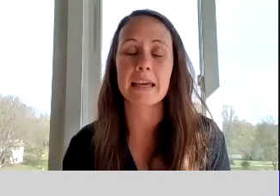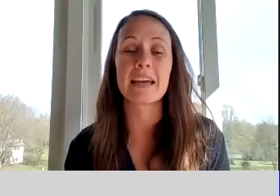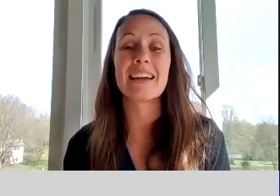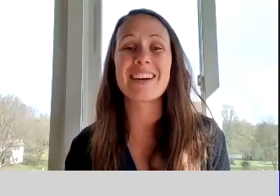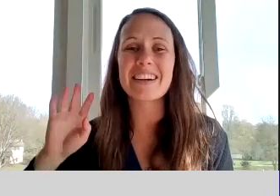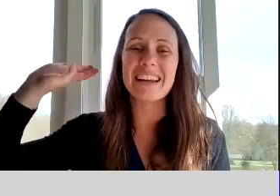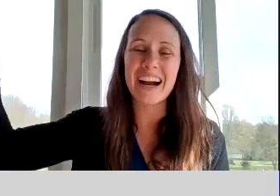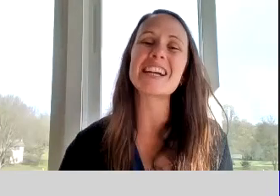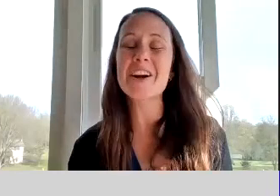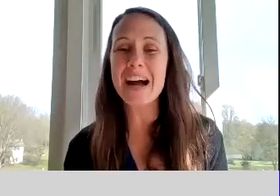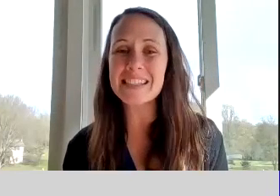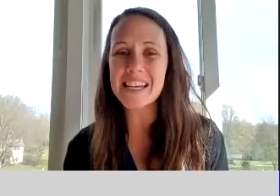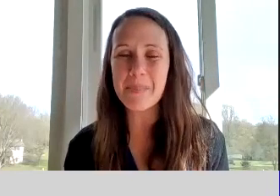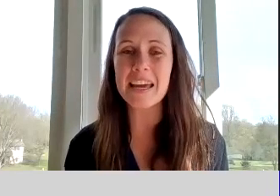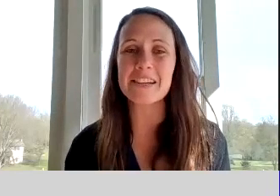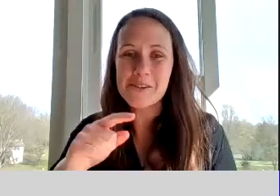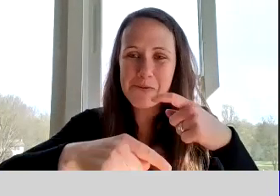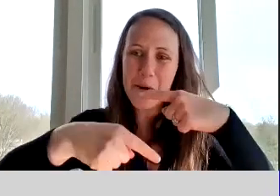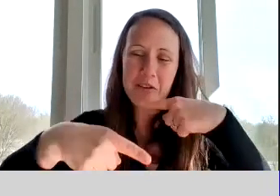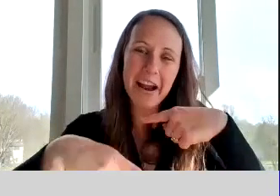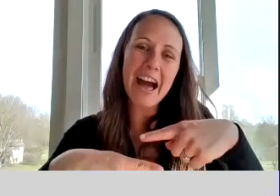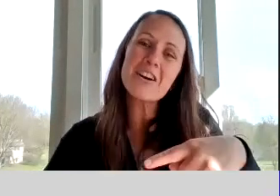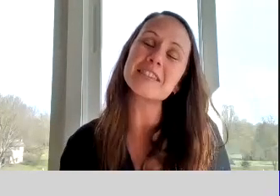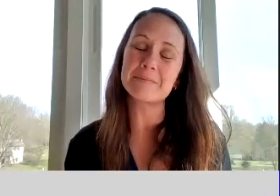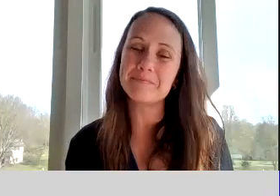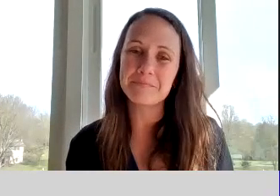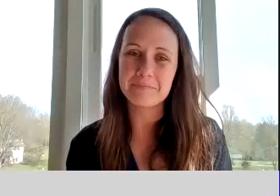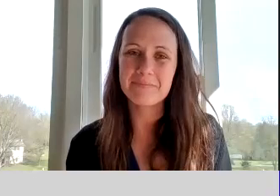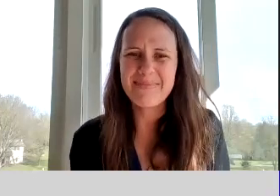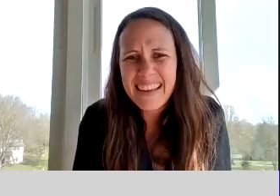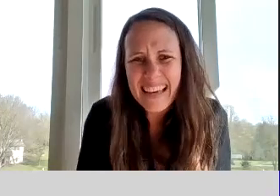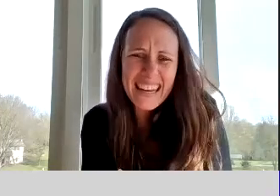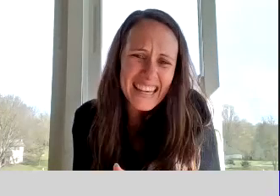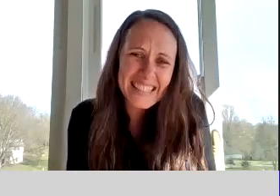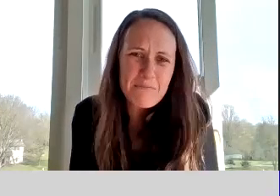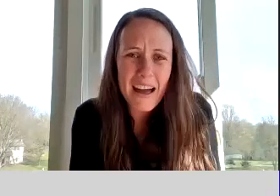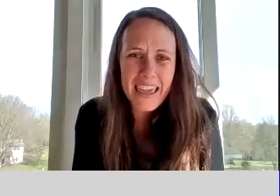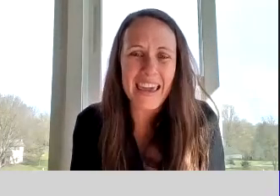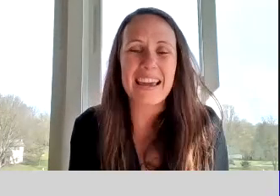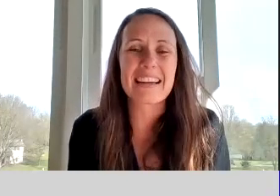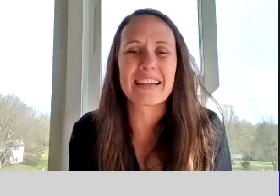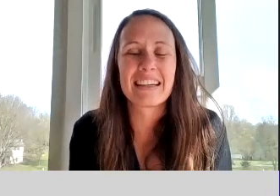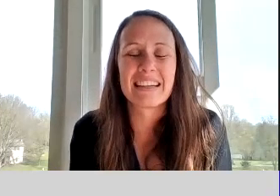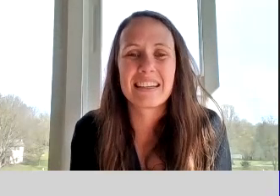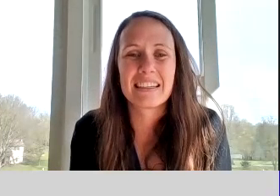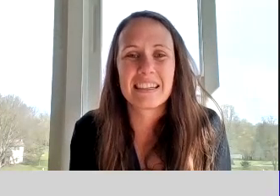Pig. Good. All right, go act like a pig. Roll around. Get nice and muddy.